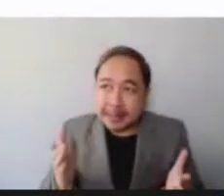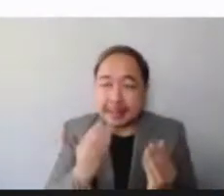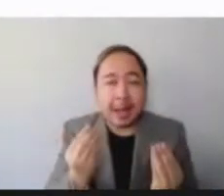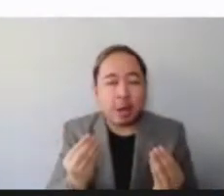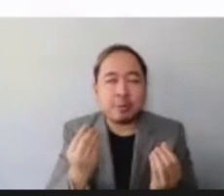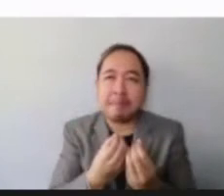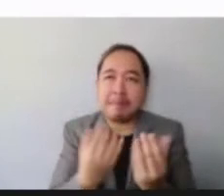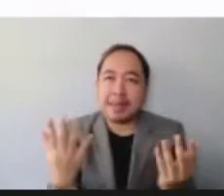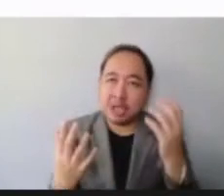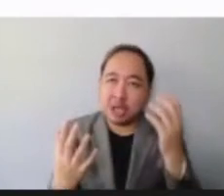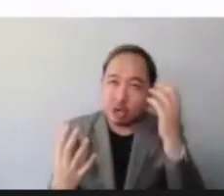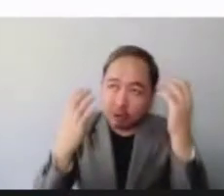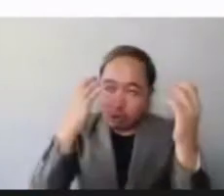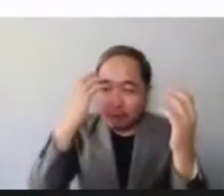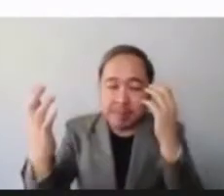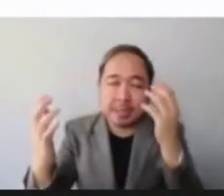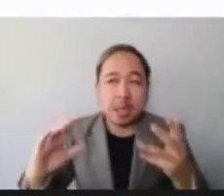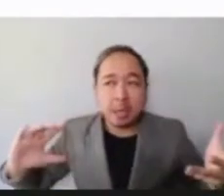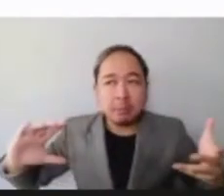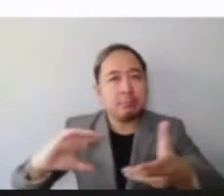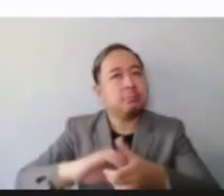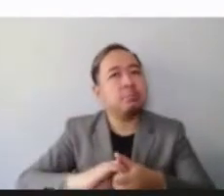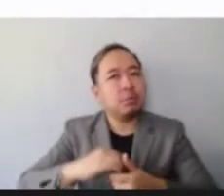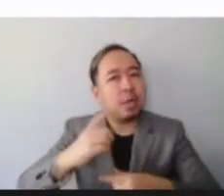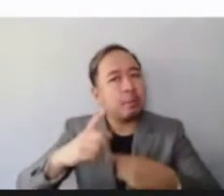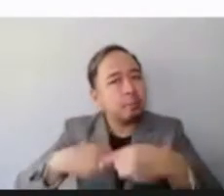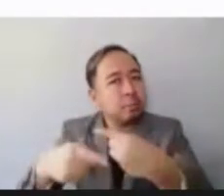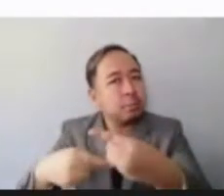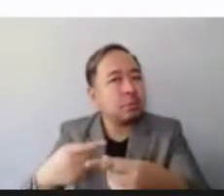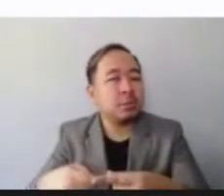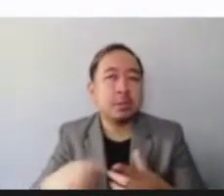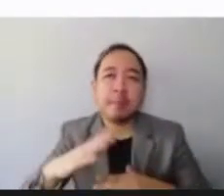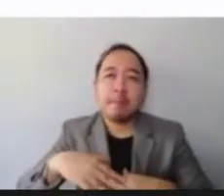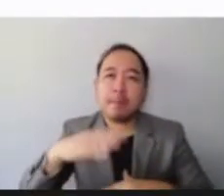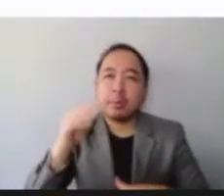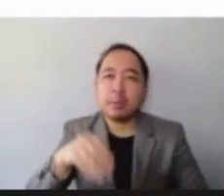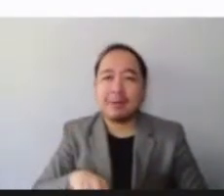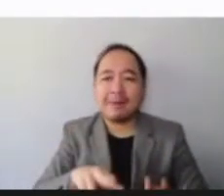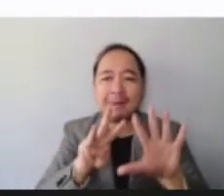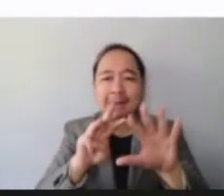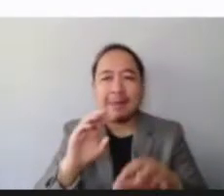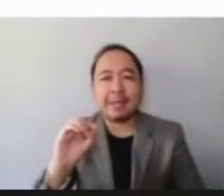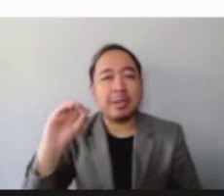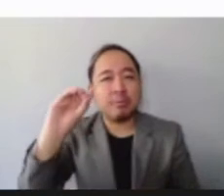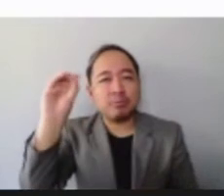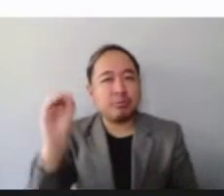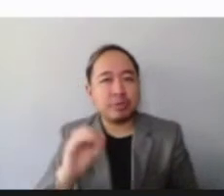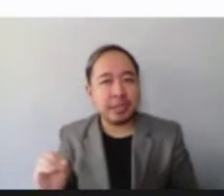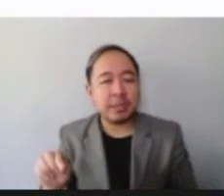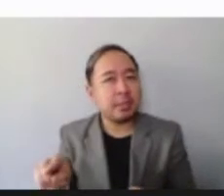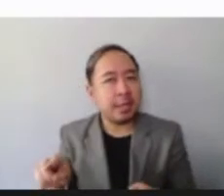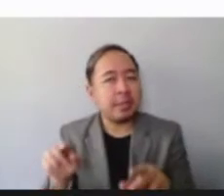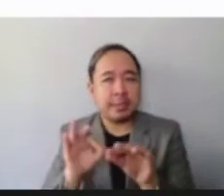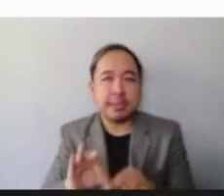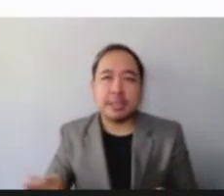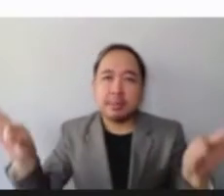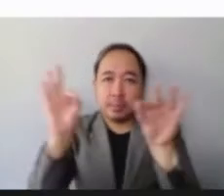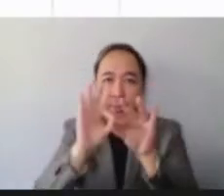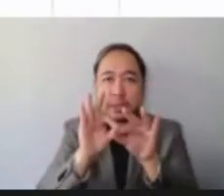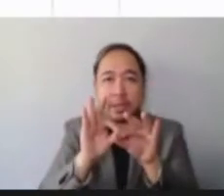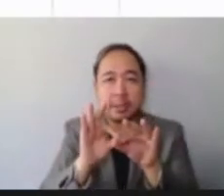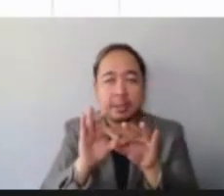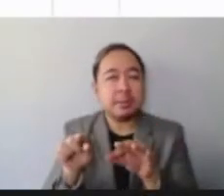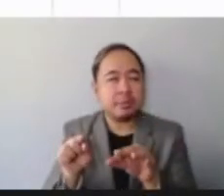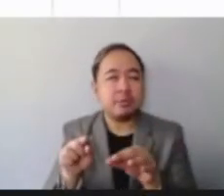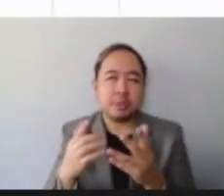making more progress going forward in terms of more than 80 percent of responses considering this as critical or somewhat